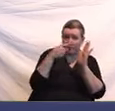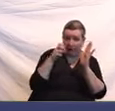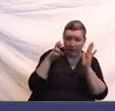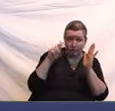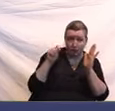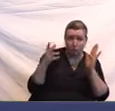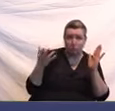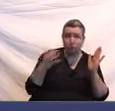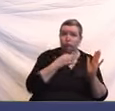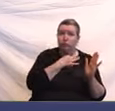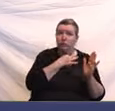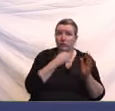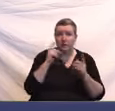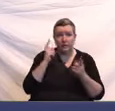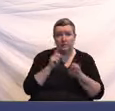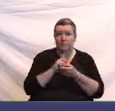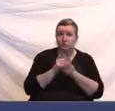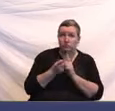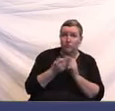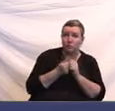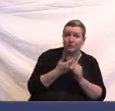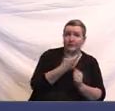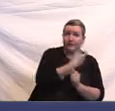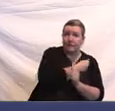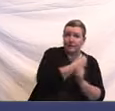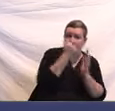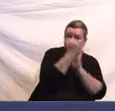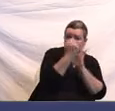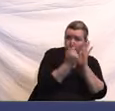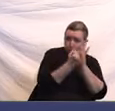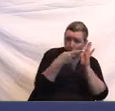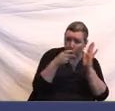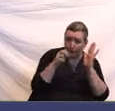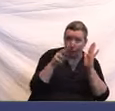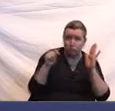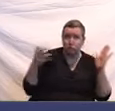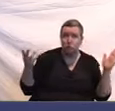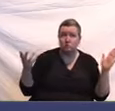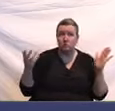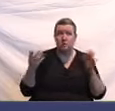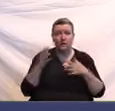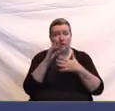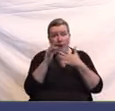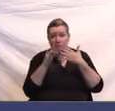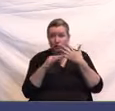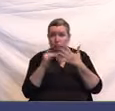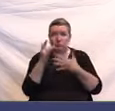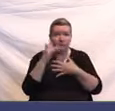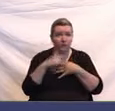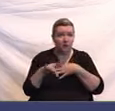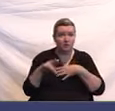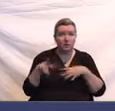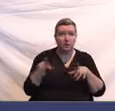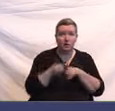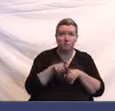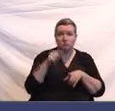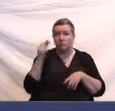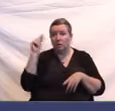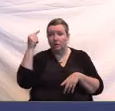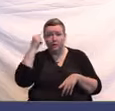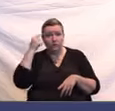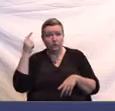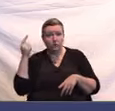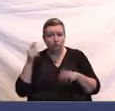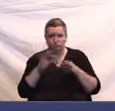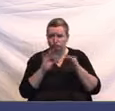on vaccination passports? And if you say that these options are on the table, like Governor Hochul has put in place, are you playing the